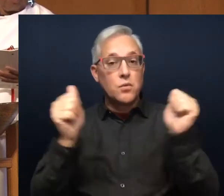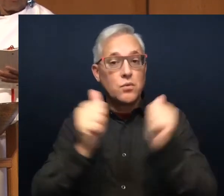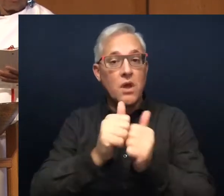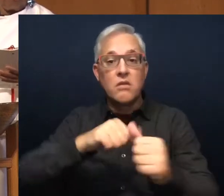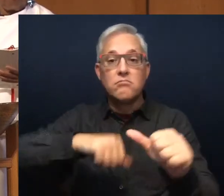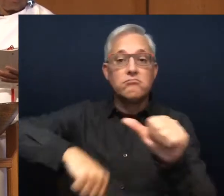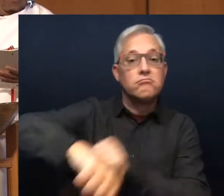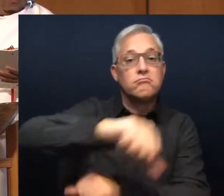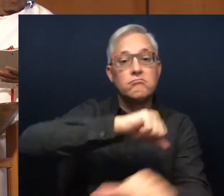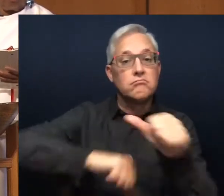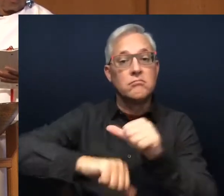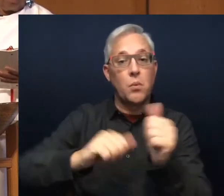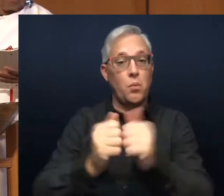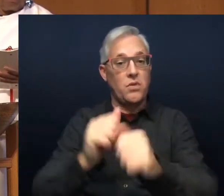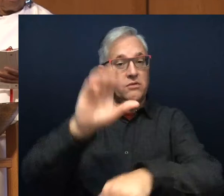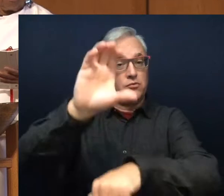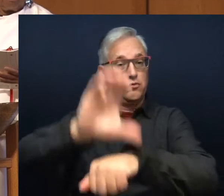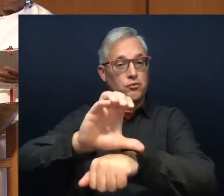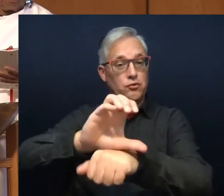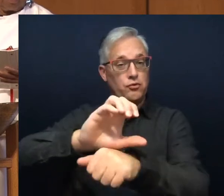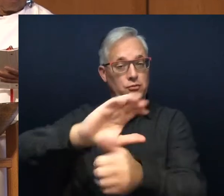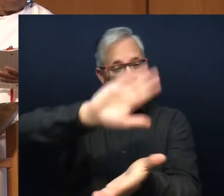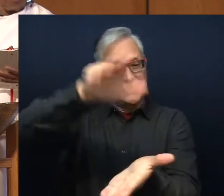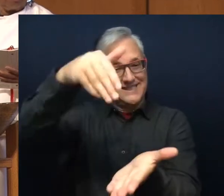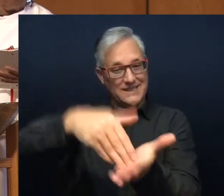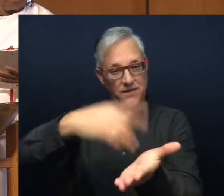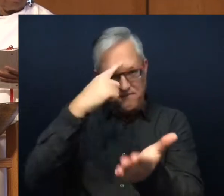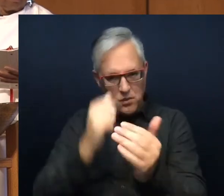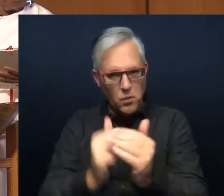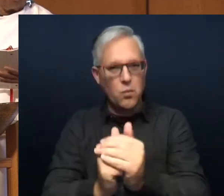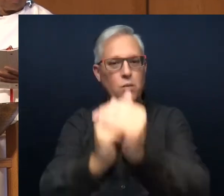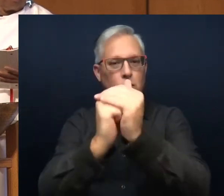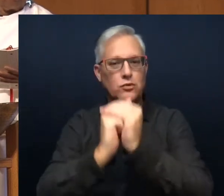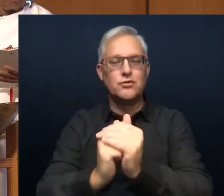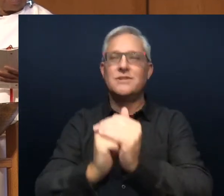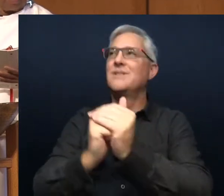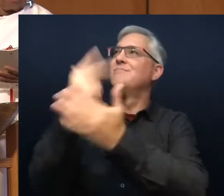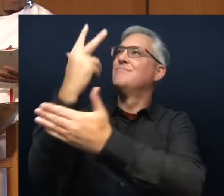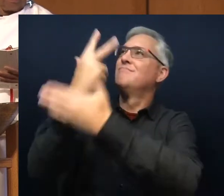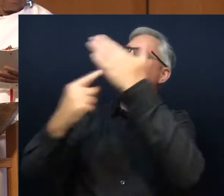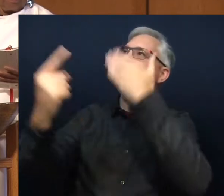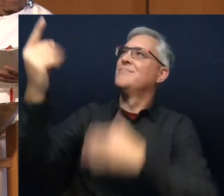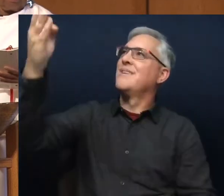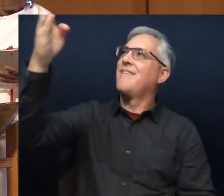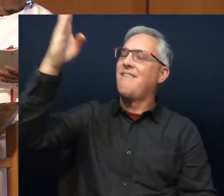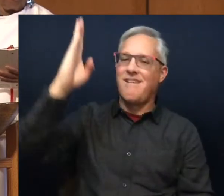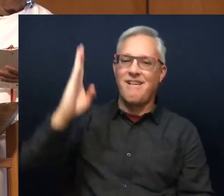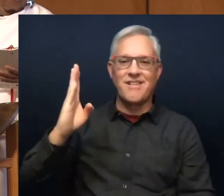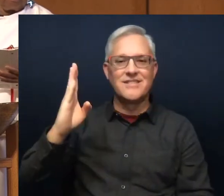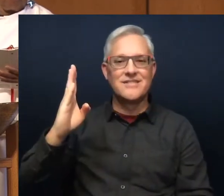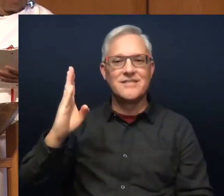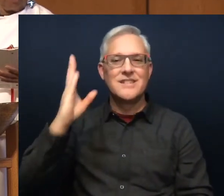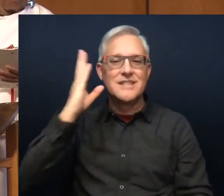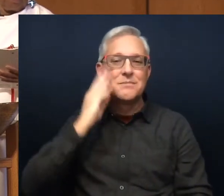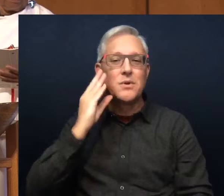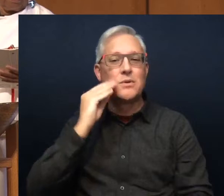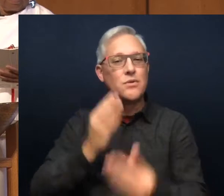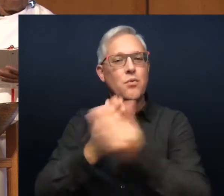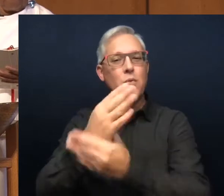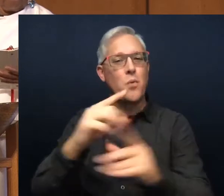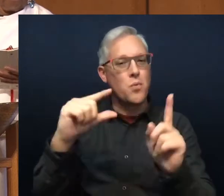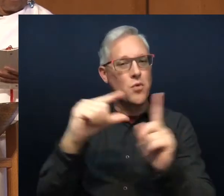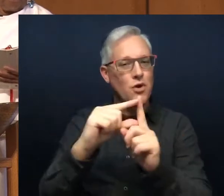in communion with the church, centered in our worship of the triune God, experienced in word